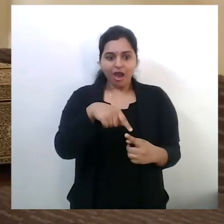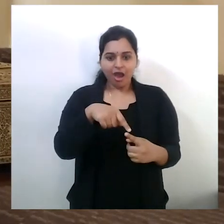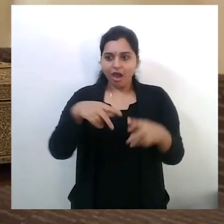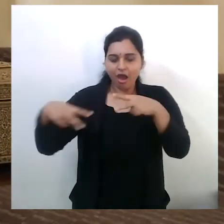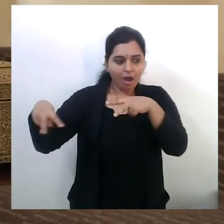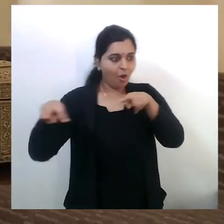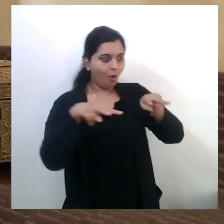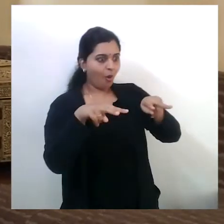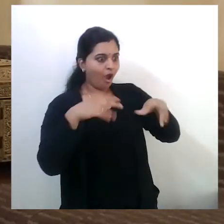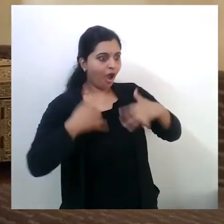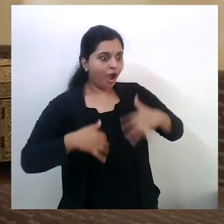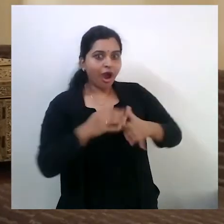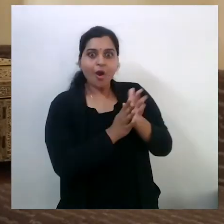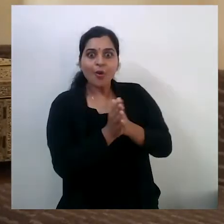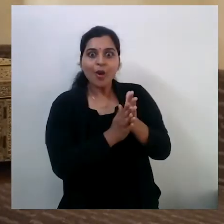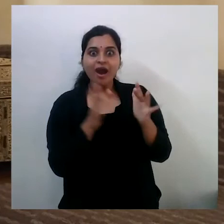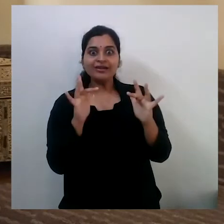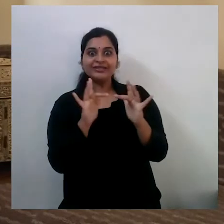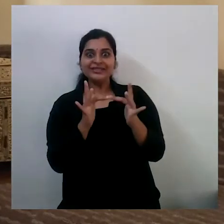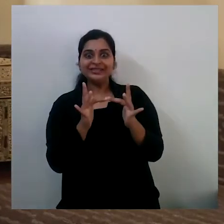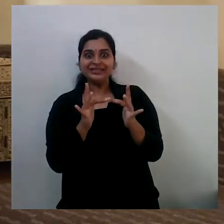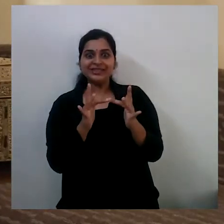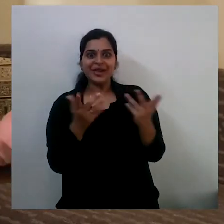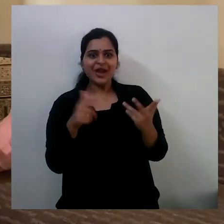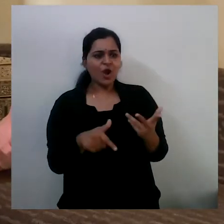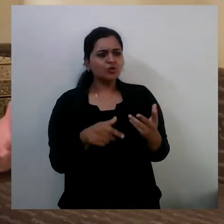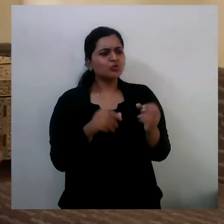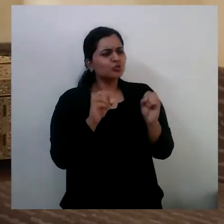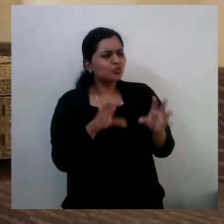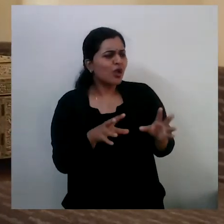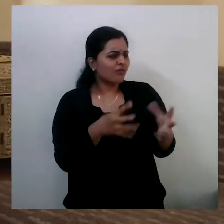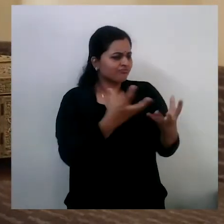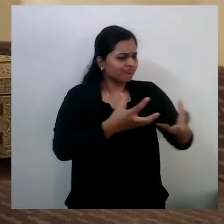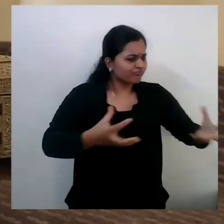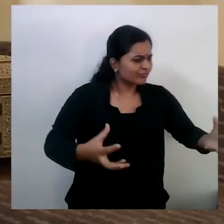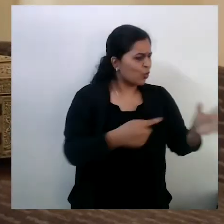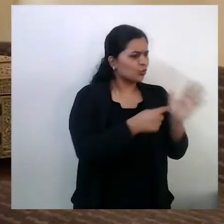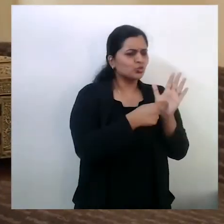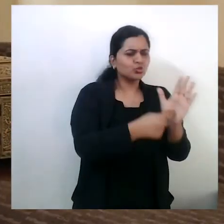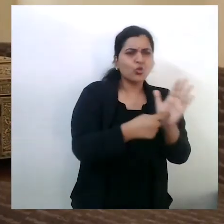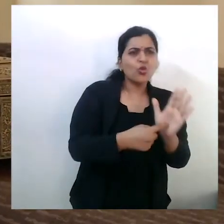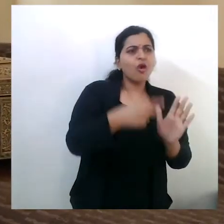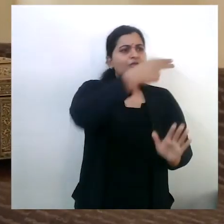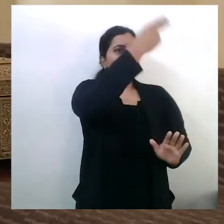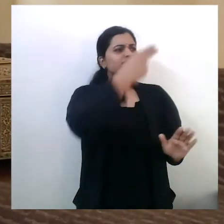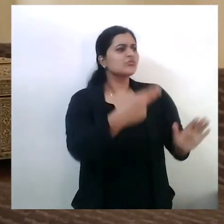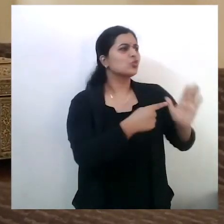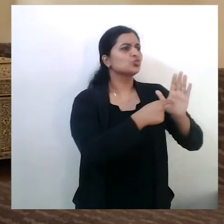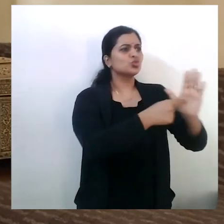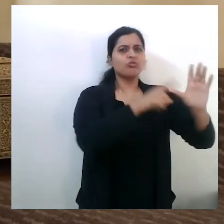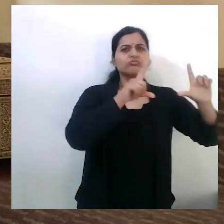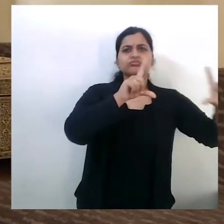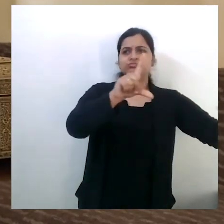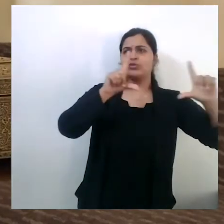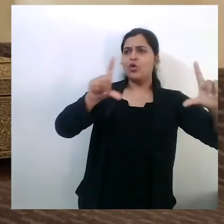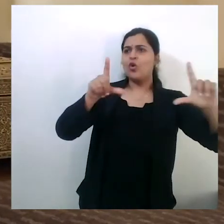a digital format. It is not just collections, it is not just great pieces, it's not just